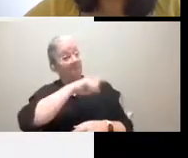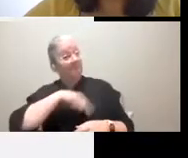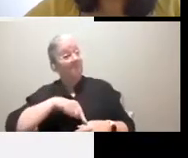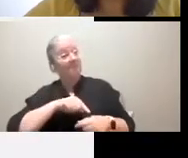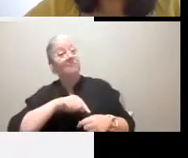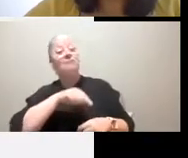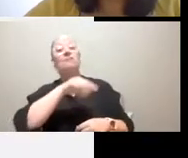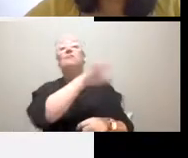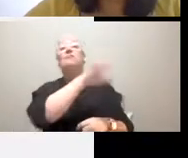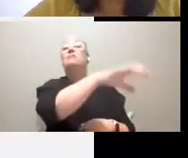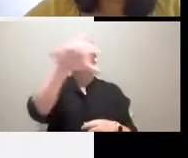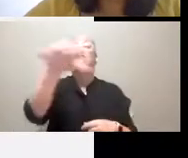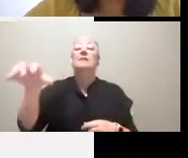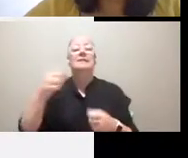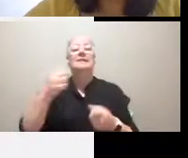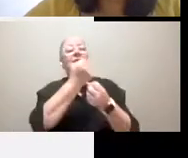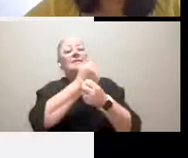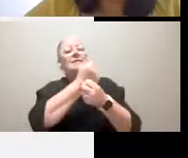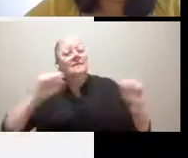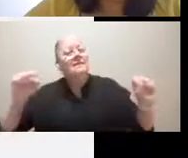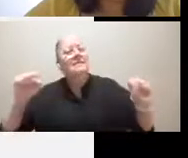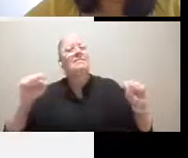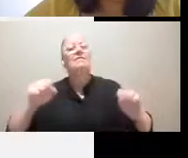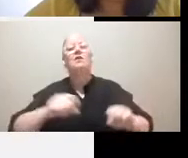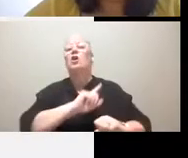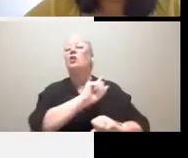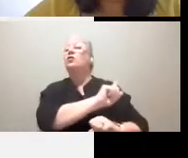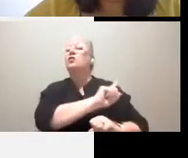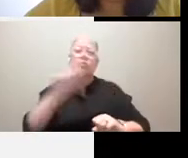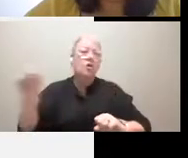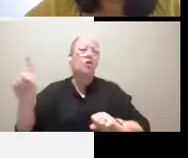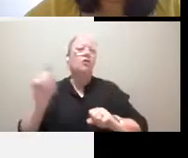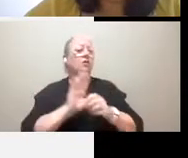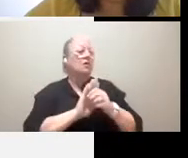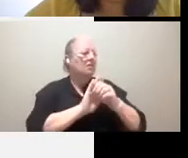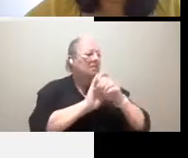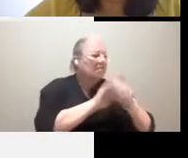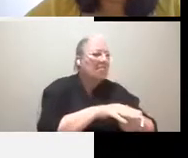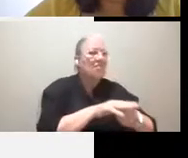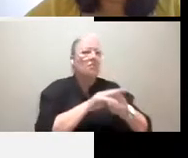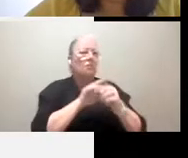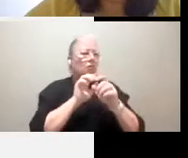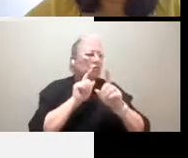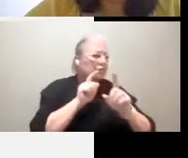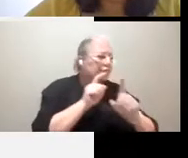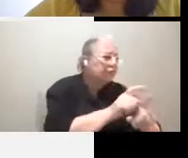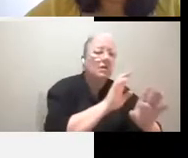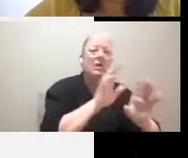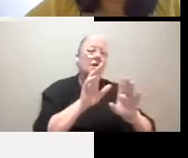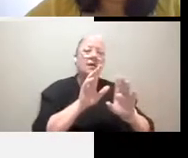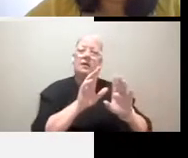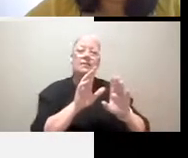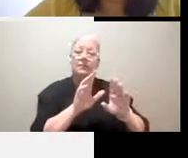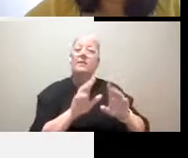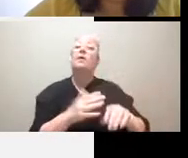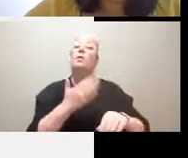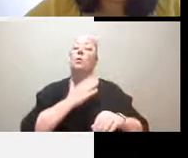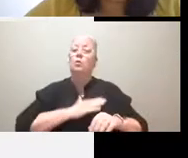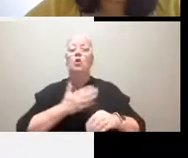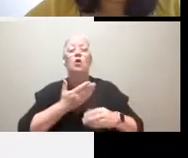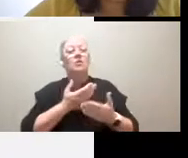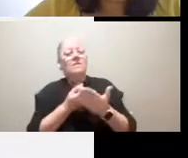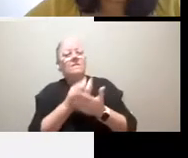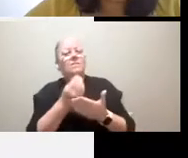not in any way abused, but also to get guidance for our members and also leaders and